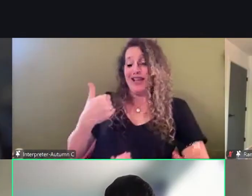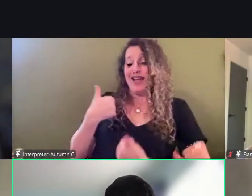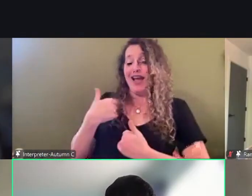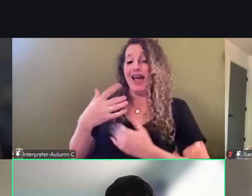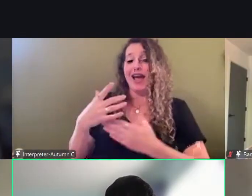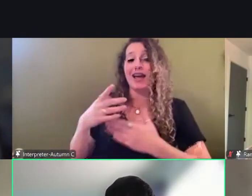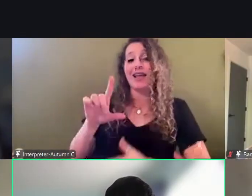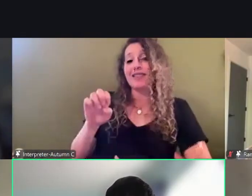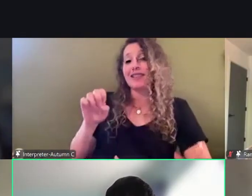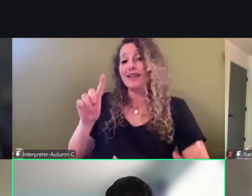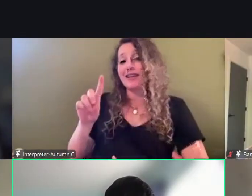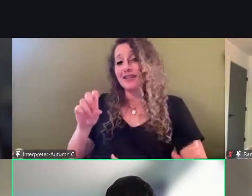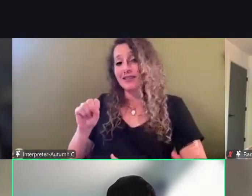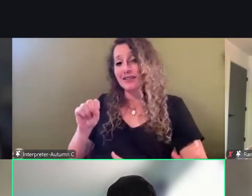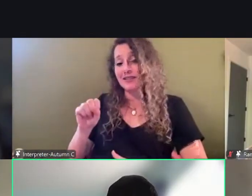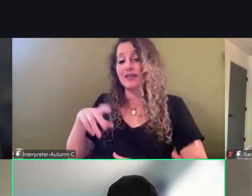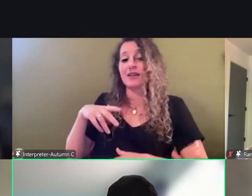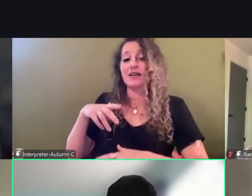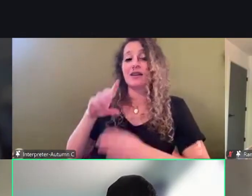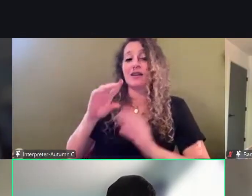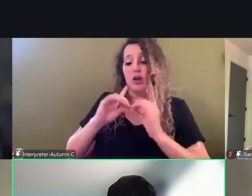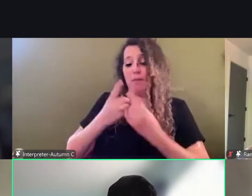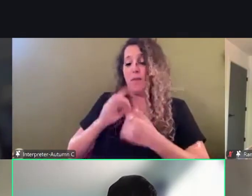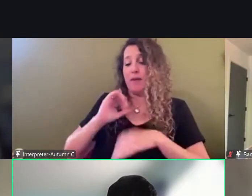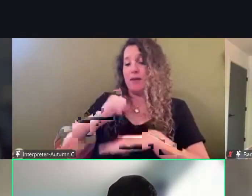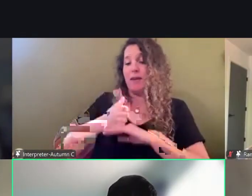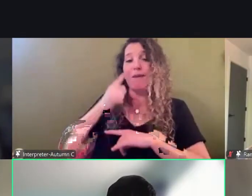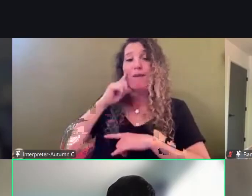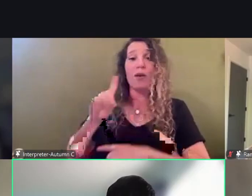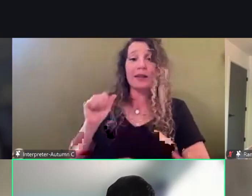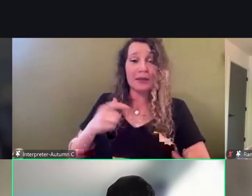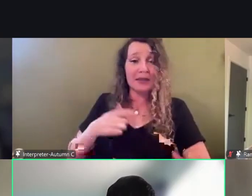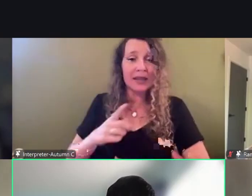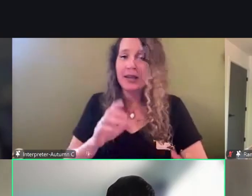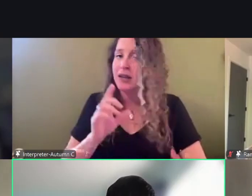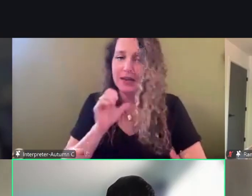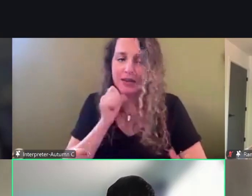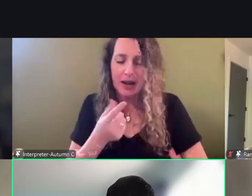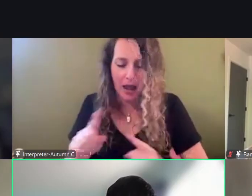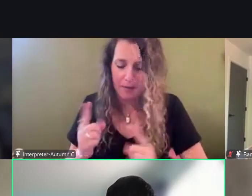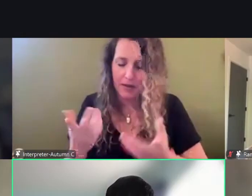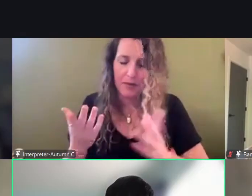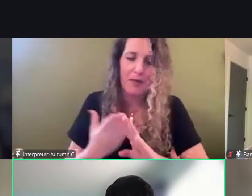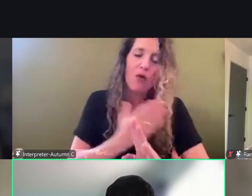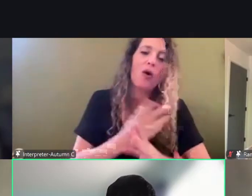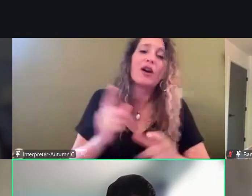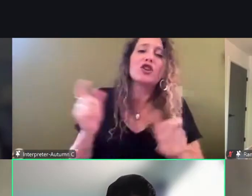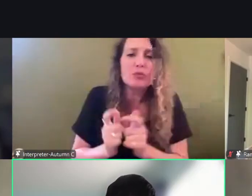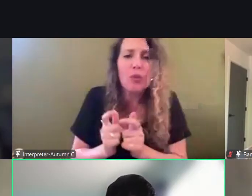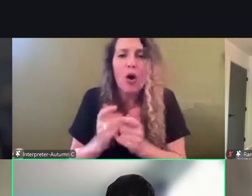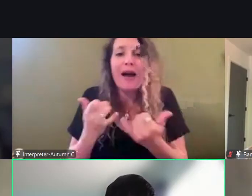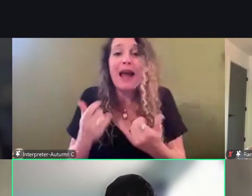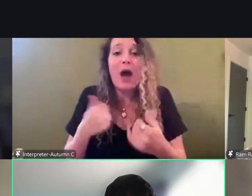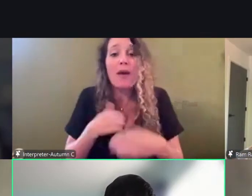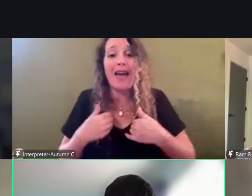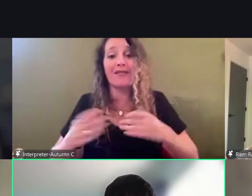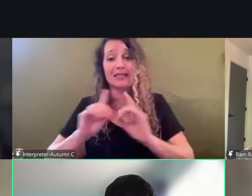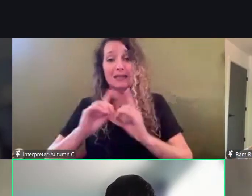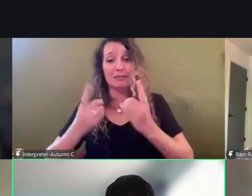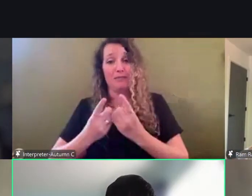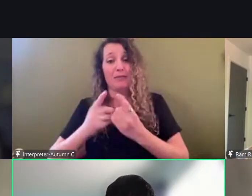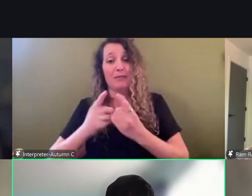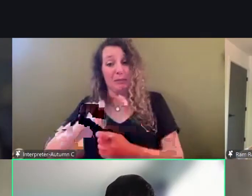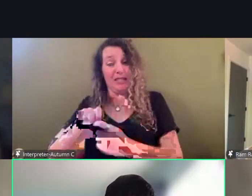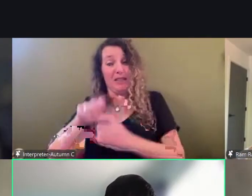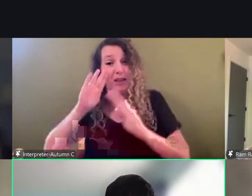created for disabilities, but that didn't exist last year. So it was a much smaller thing. But now where we have a specific department dedicated towards that,